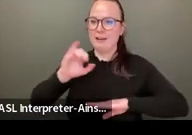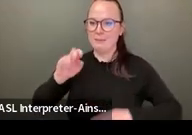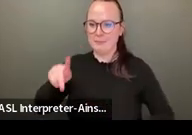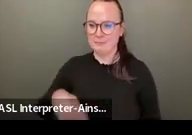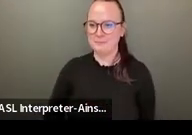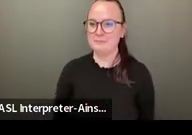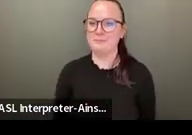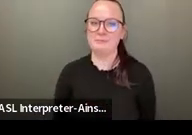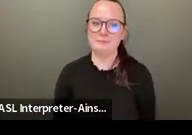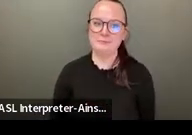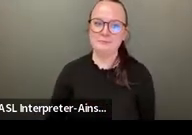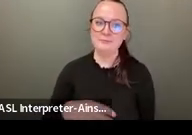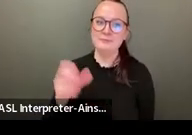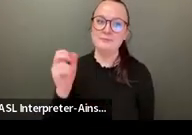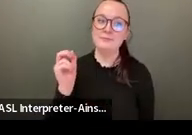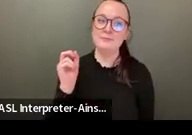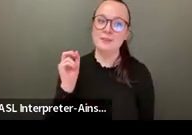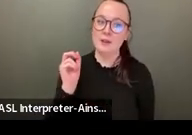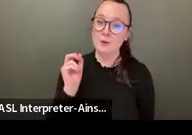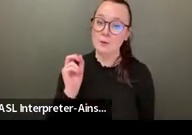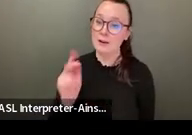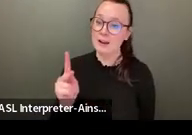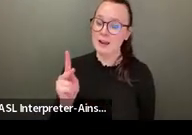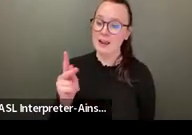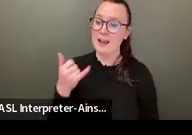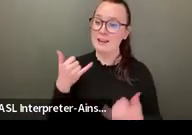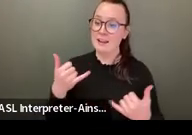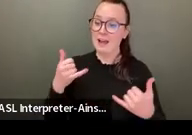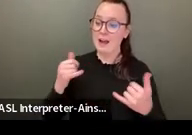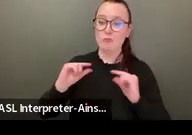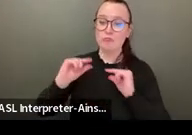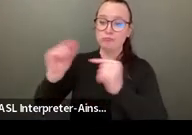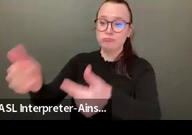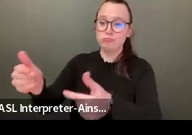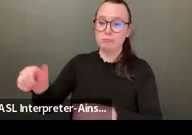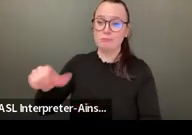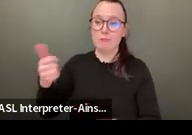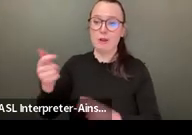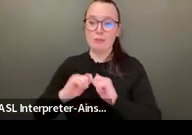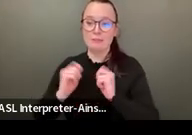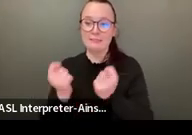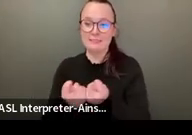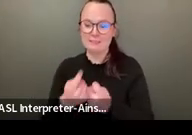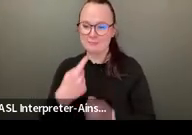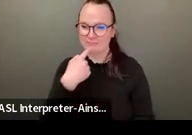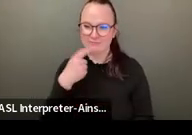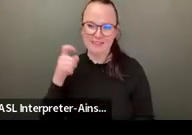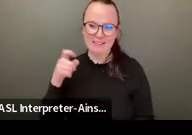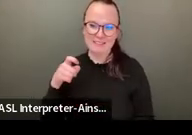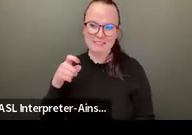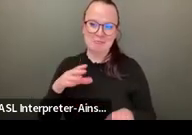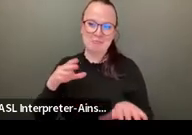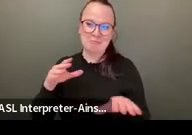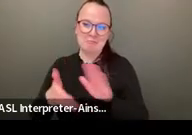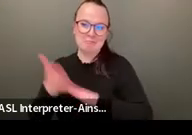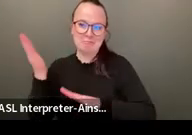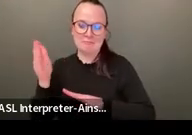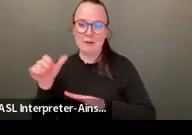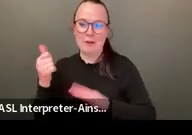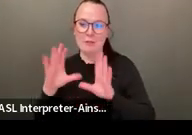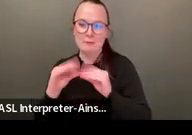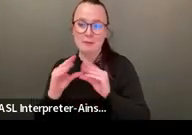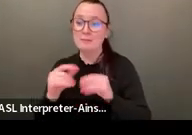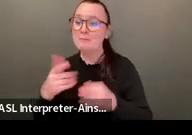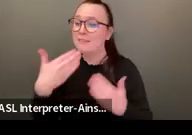Okay, I'm going to turn you over to the rest of my team before I have a 1 o'clock I've got to jump into, but thank you so much for joining